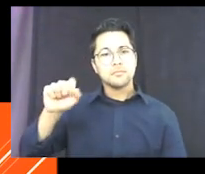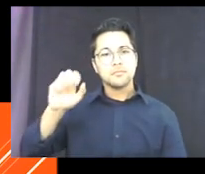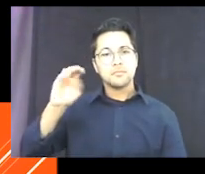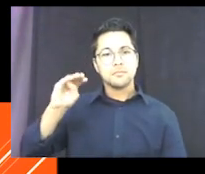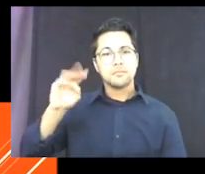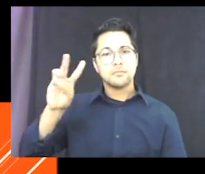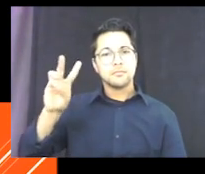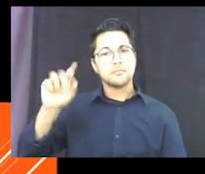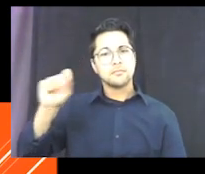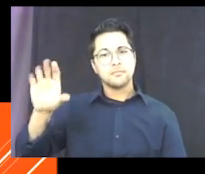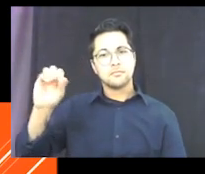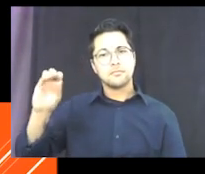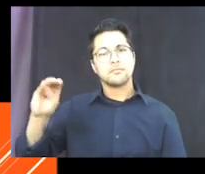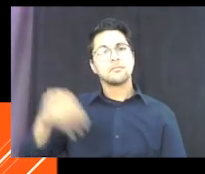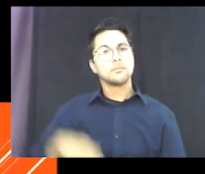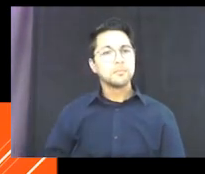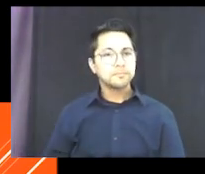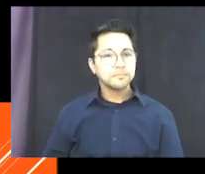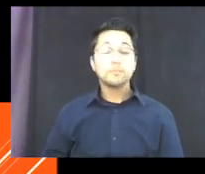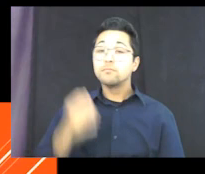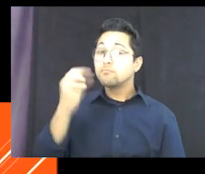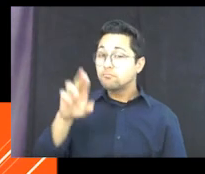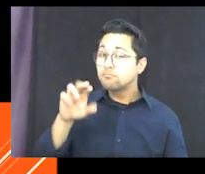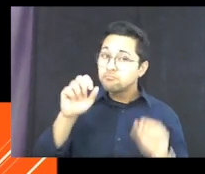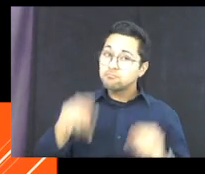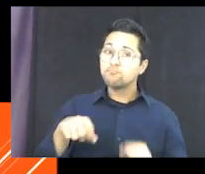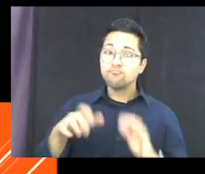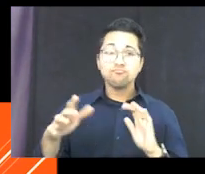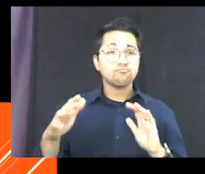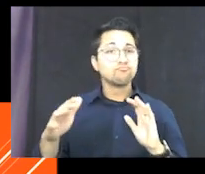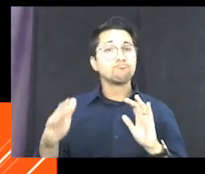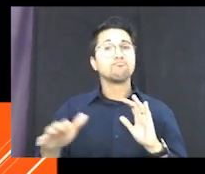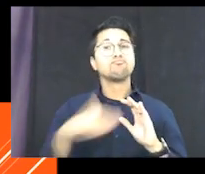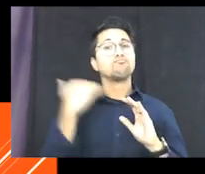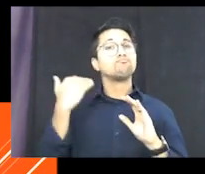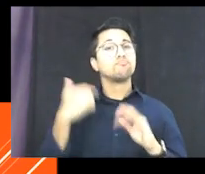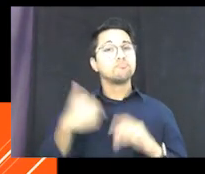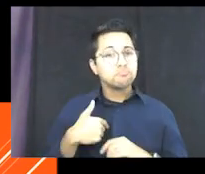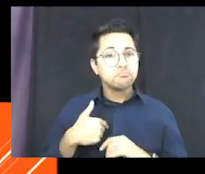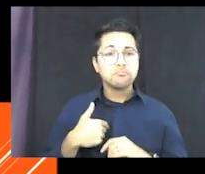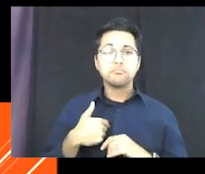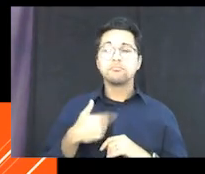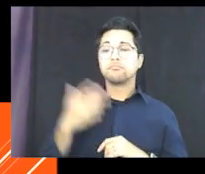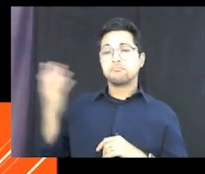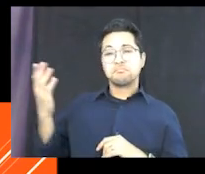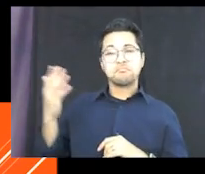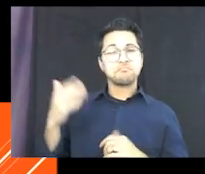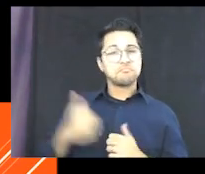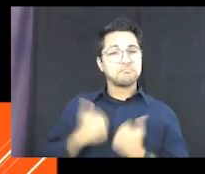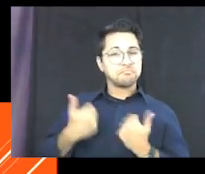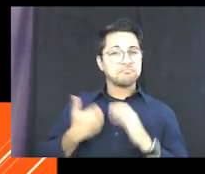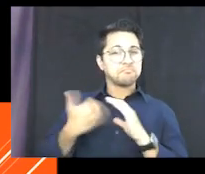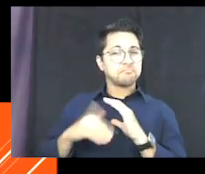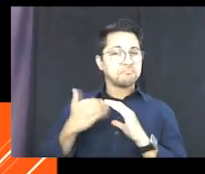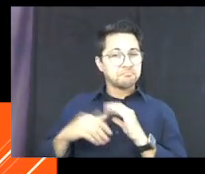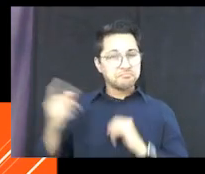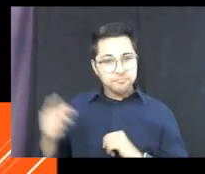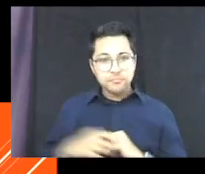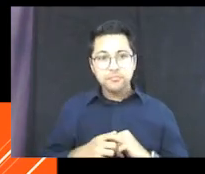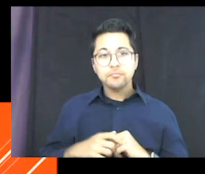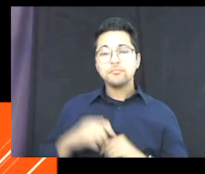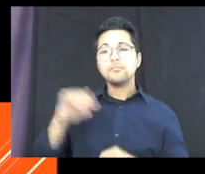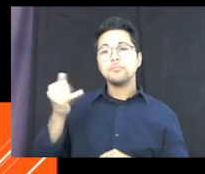www.jamesmw.com. Or feel free to email me at the following email address,